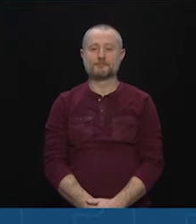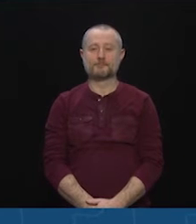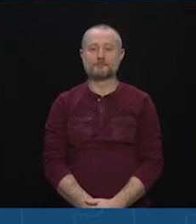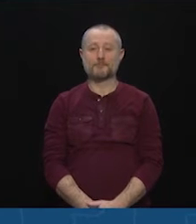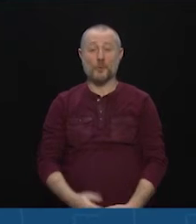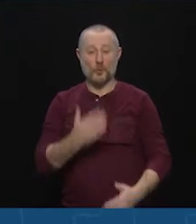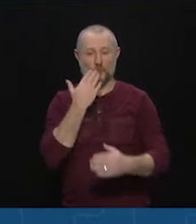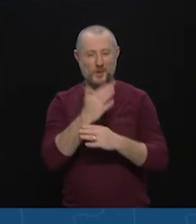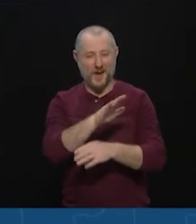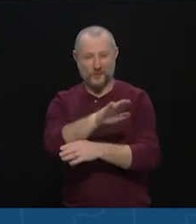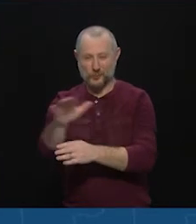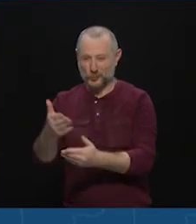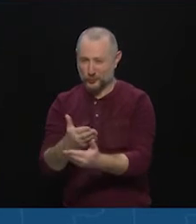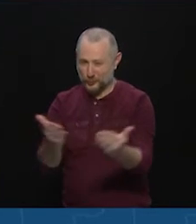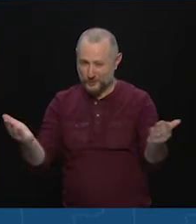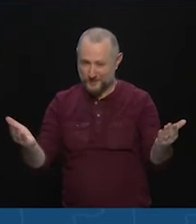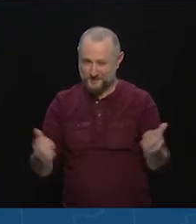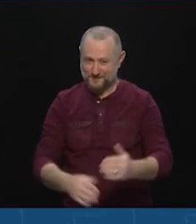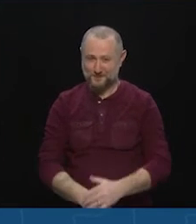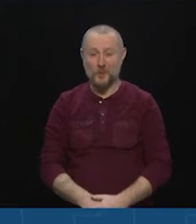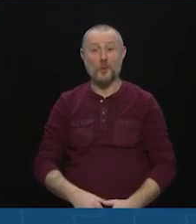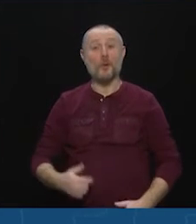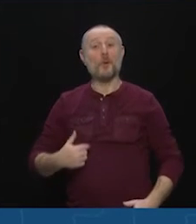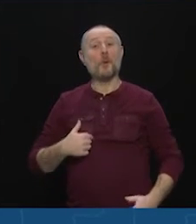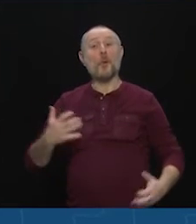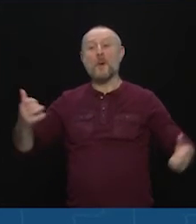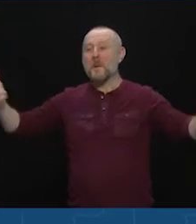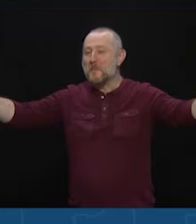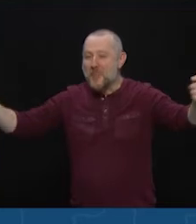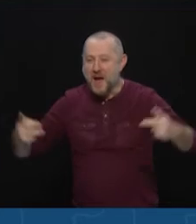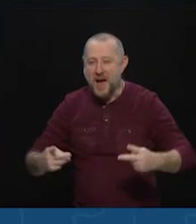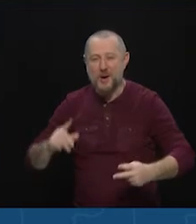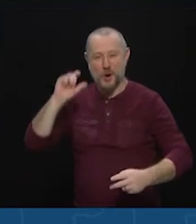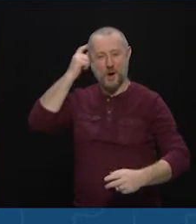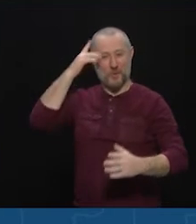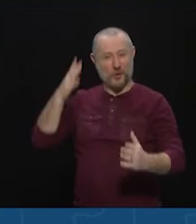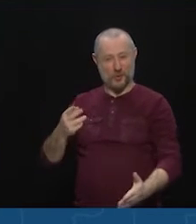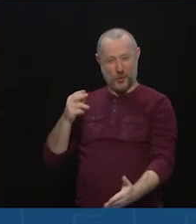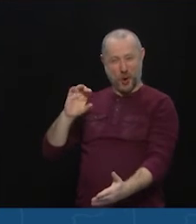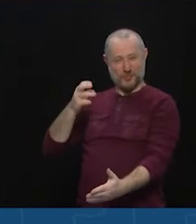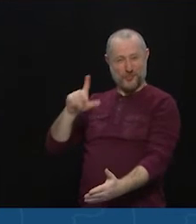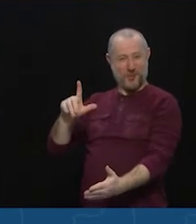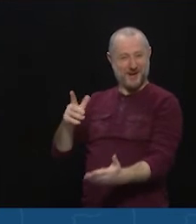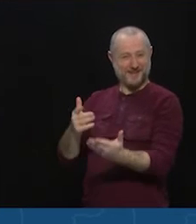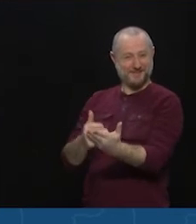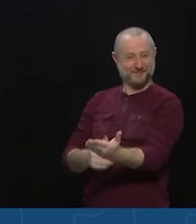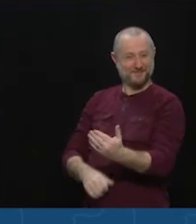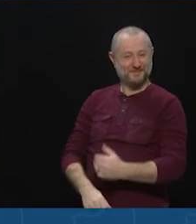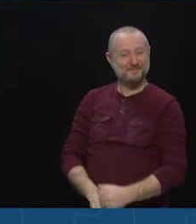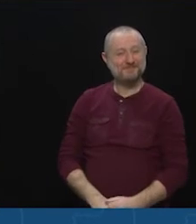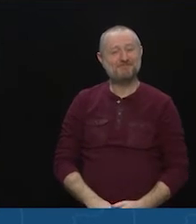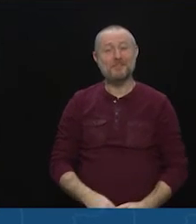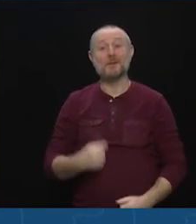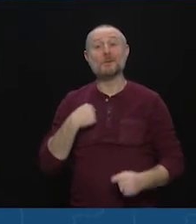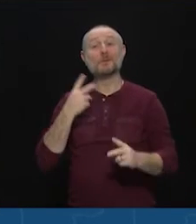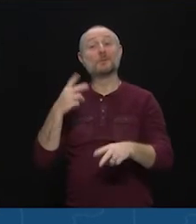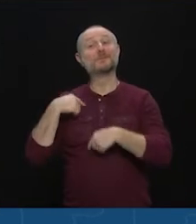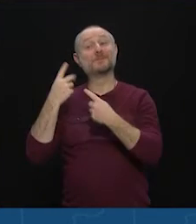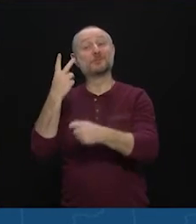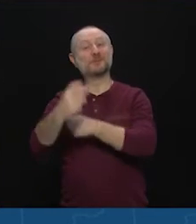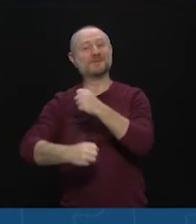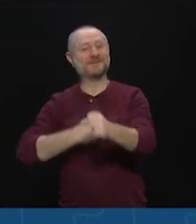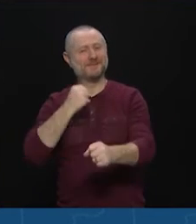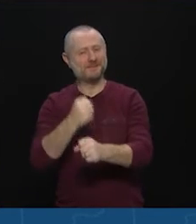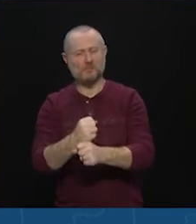Good afternoon and welcome back, Governor Hochul. The last 2 years have been extremely difficult around the